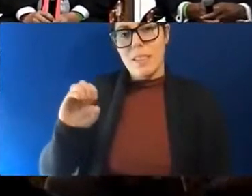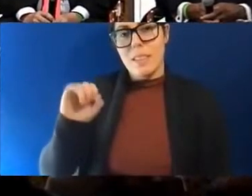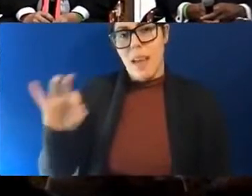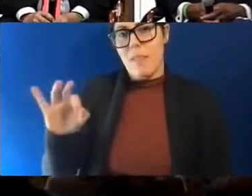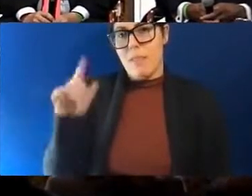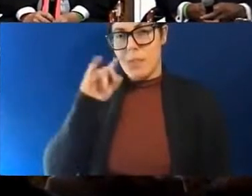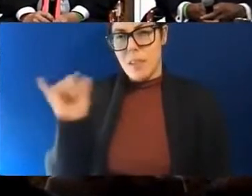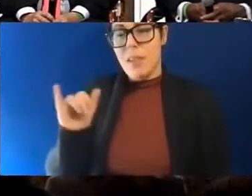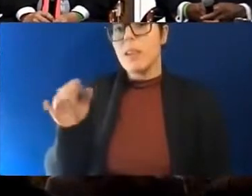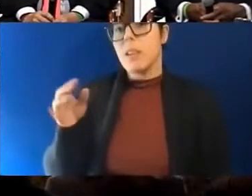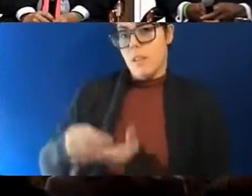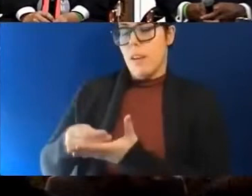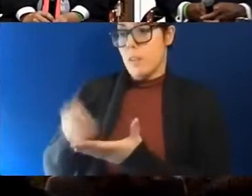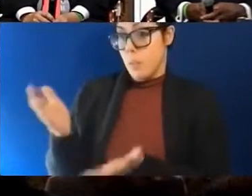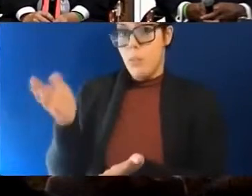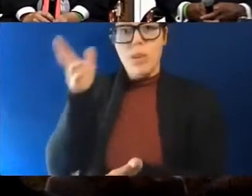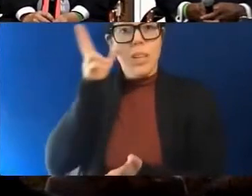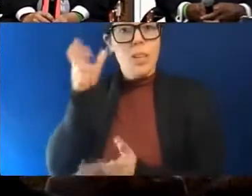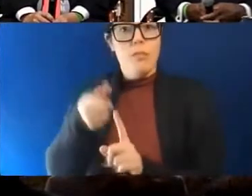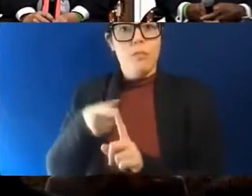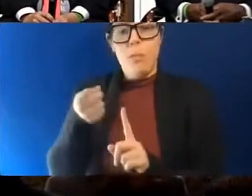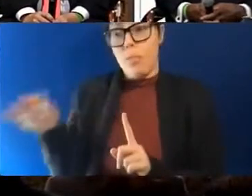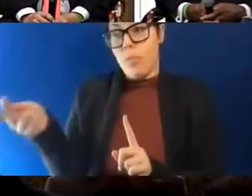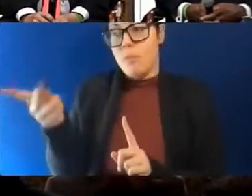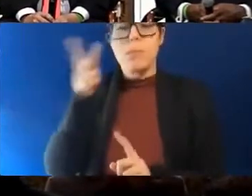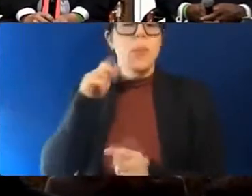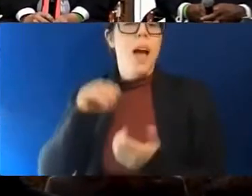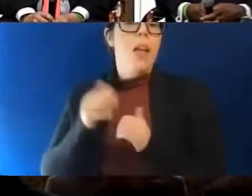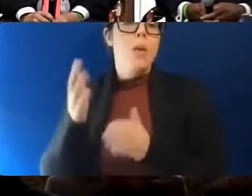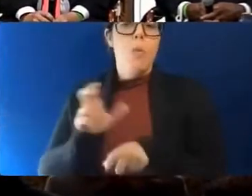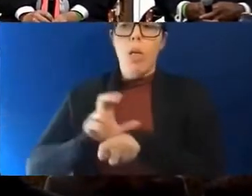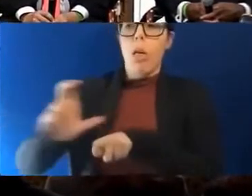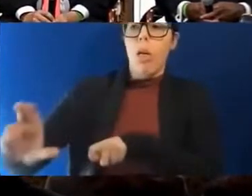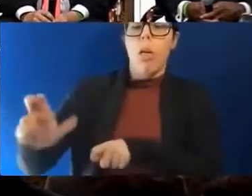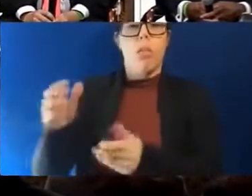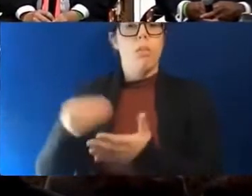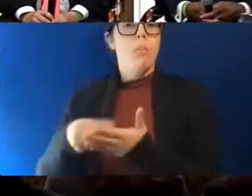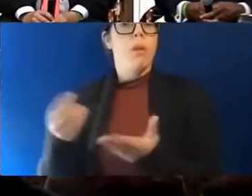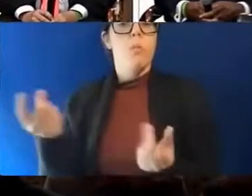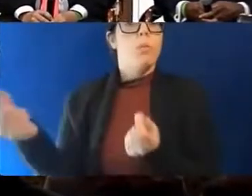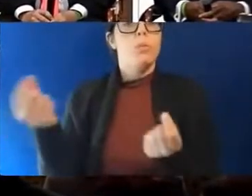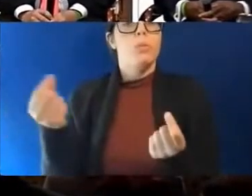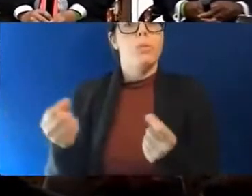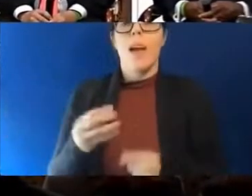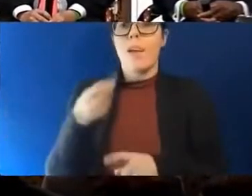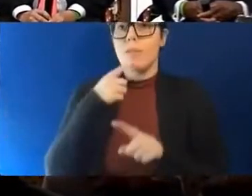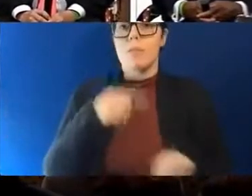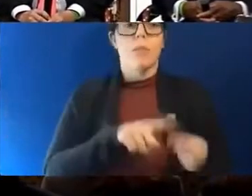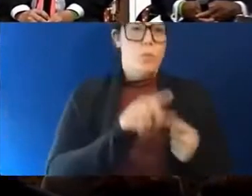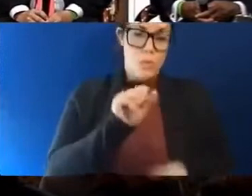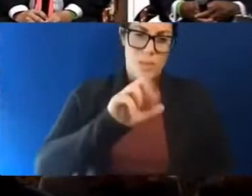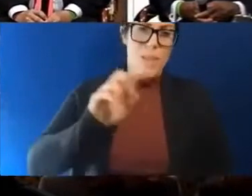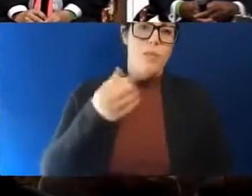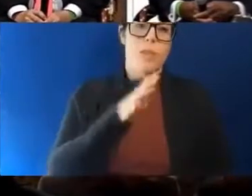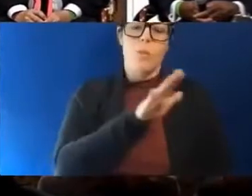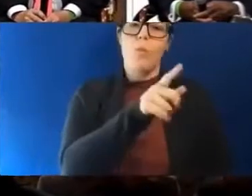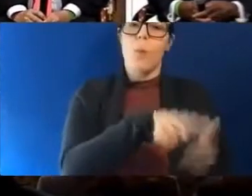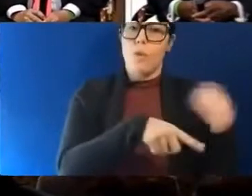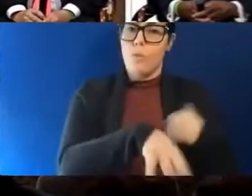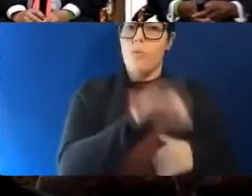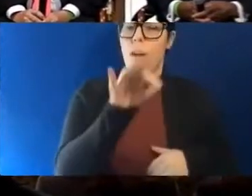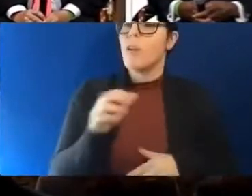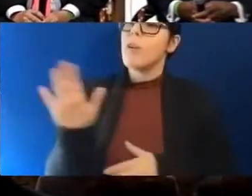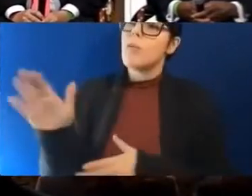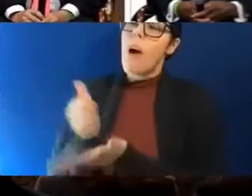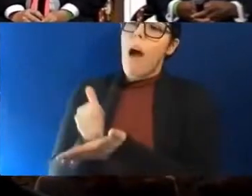And it would be great to hear from them in terms of how they plan to use this money, but also in response to what Sarah has found, what help is needed by